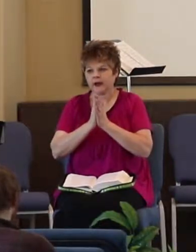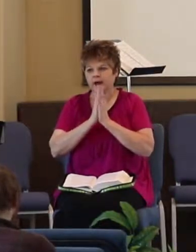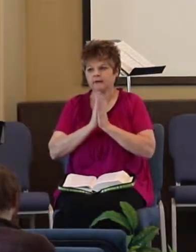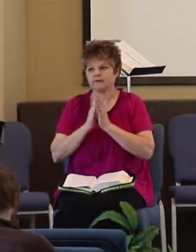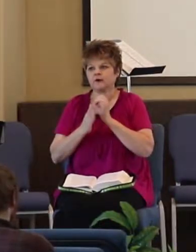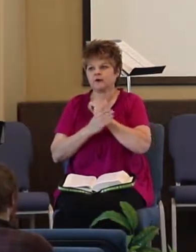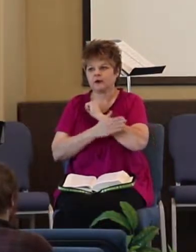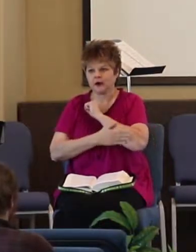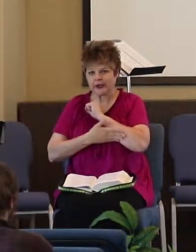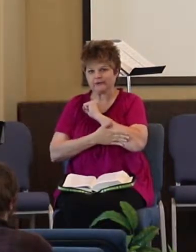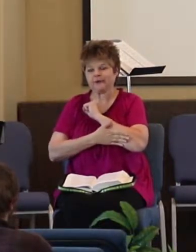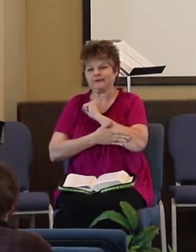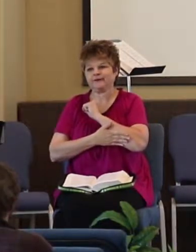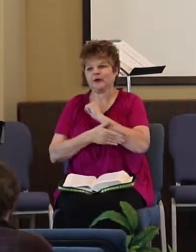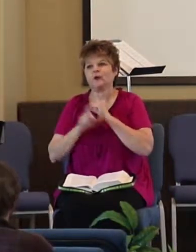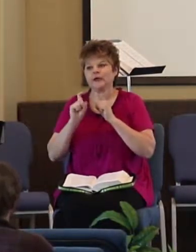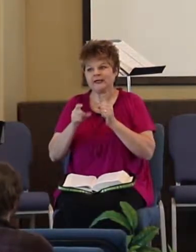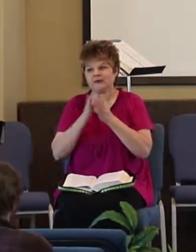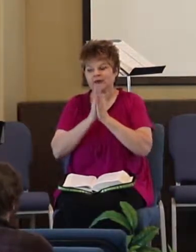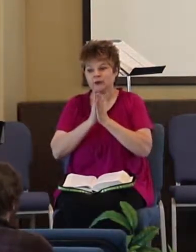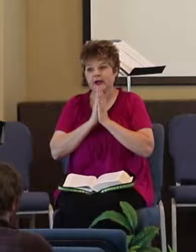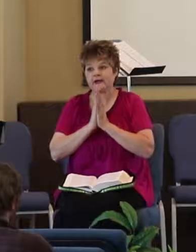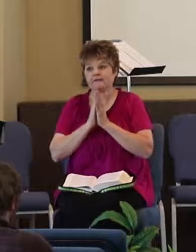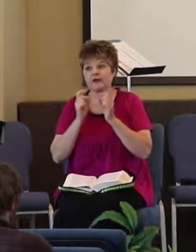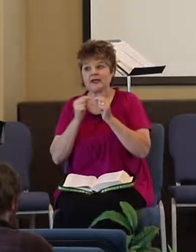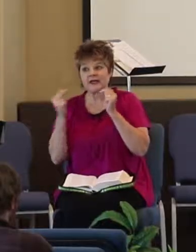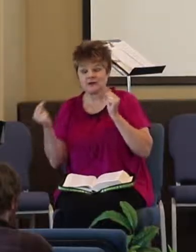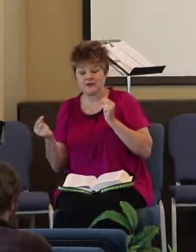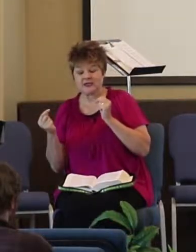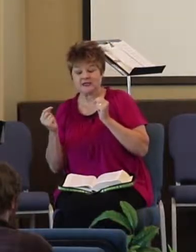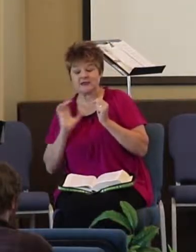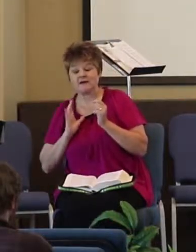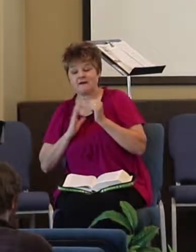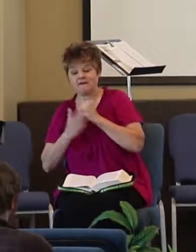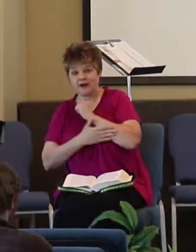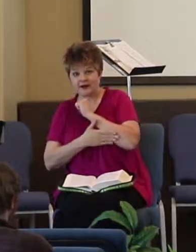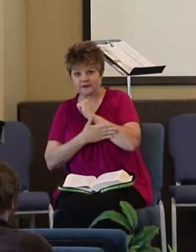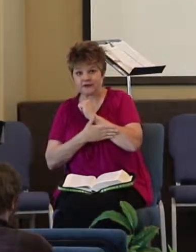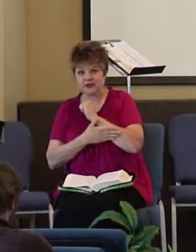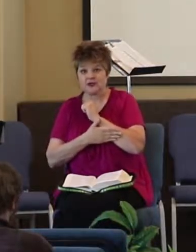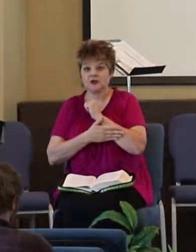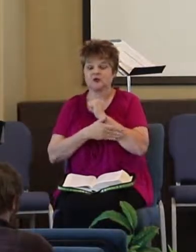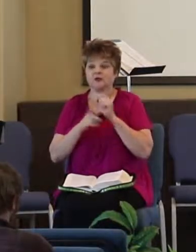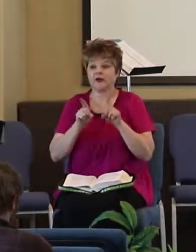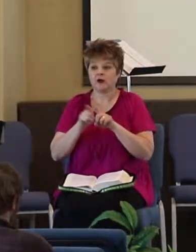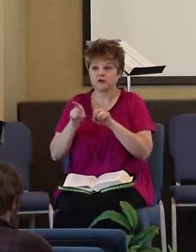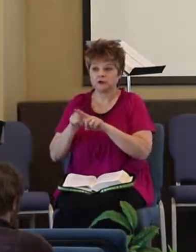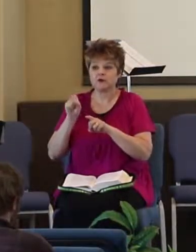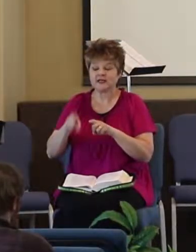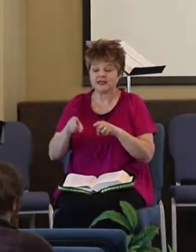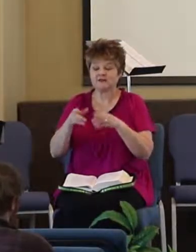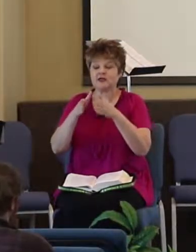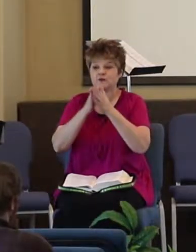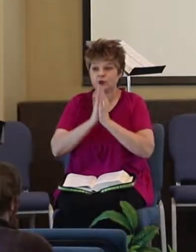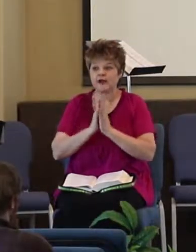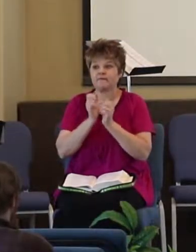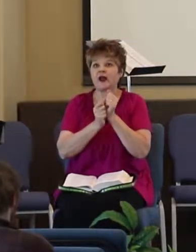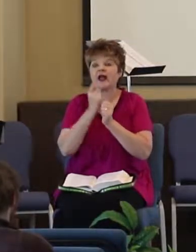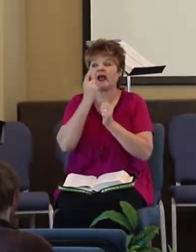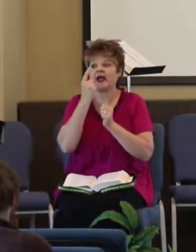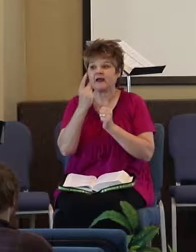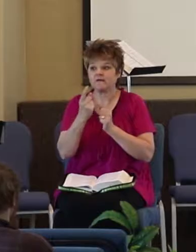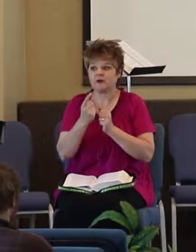country. We need to be praying for the enemies of our country. But we need to be praying for